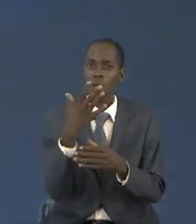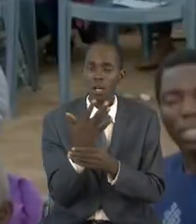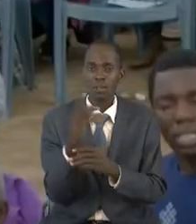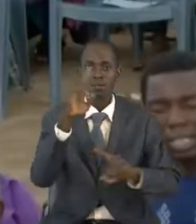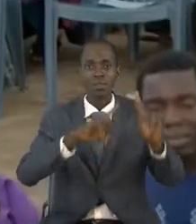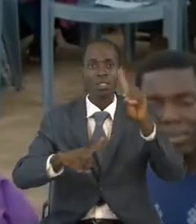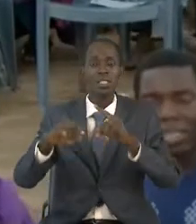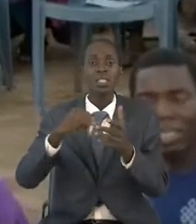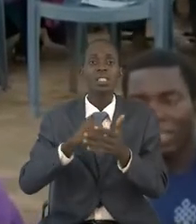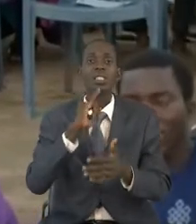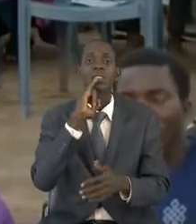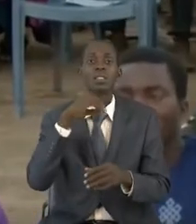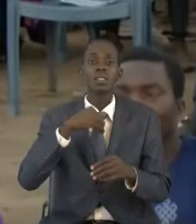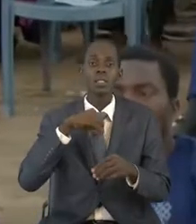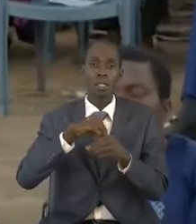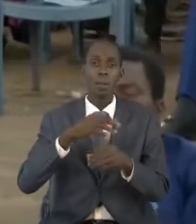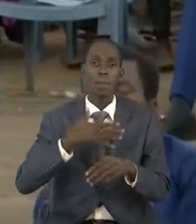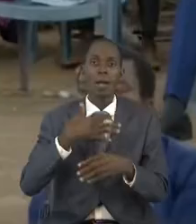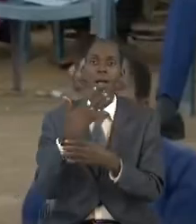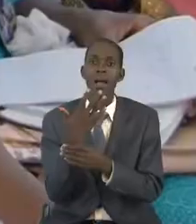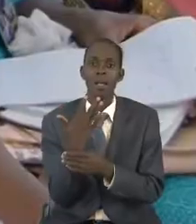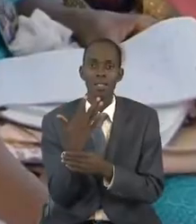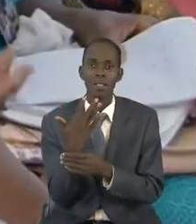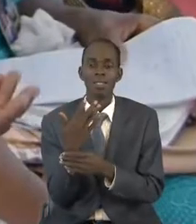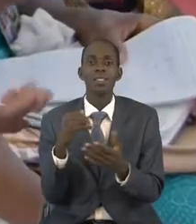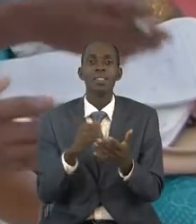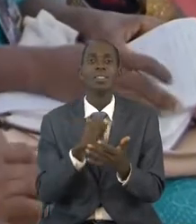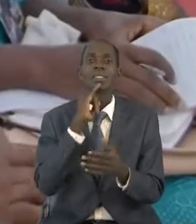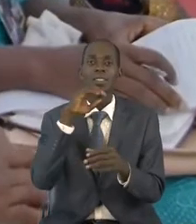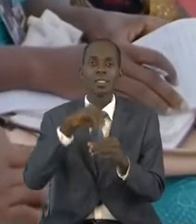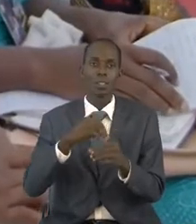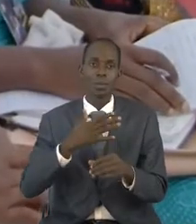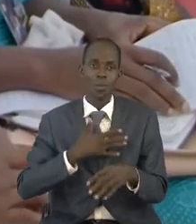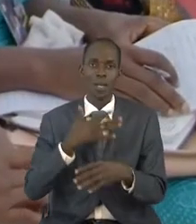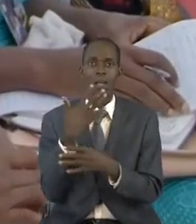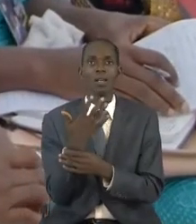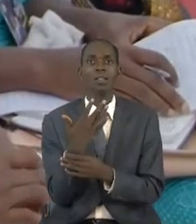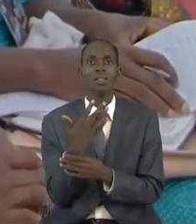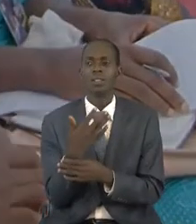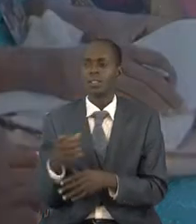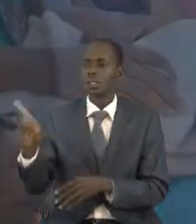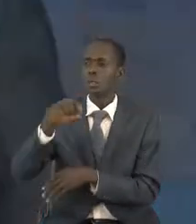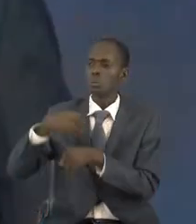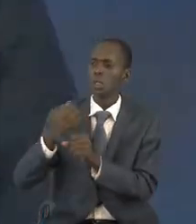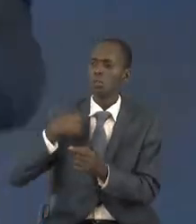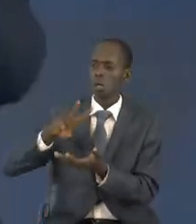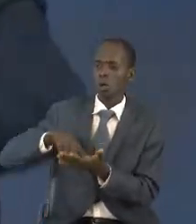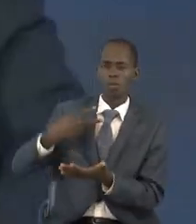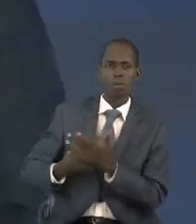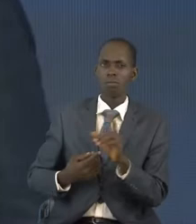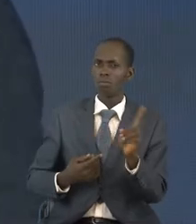hand. Say it now. They made me fall. Don't say that again. You